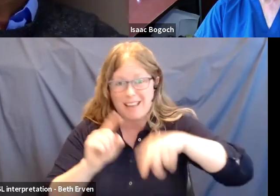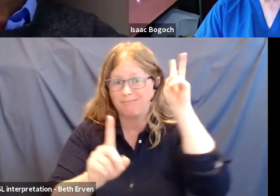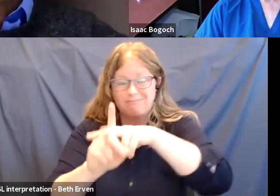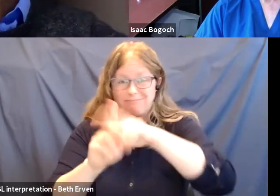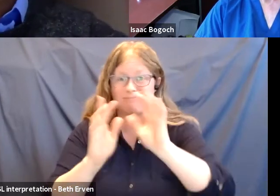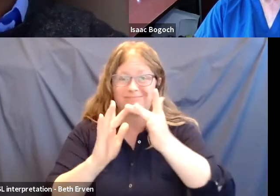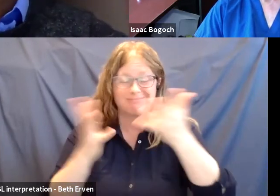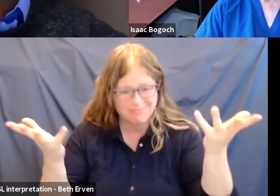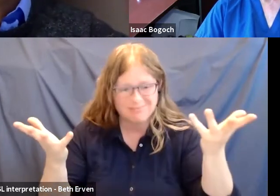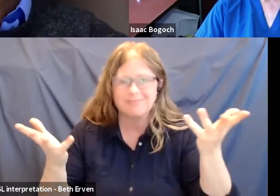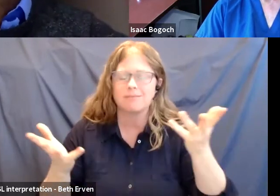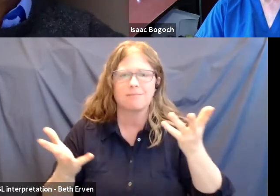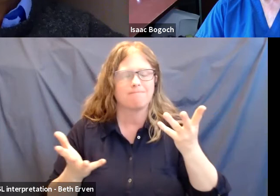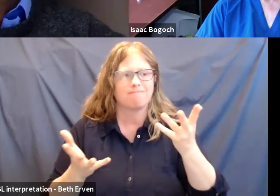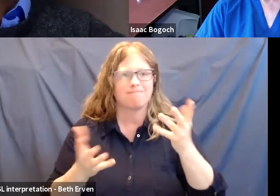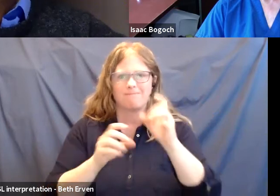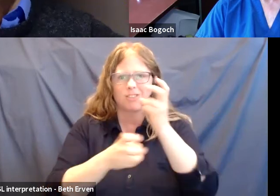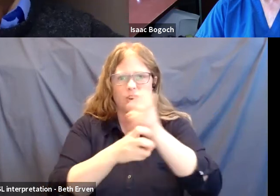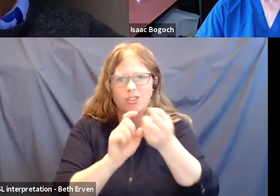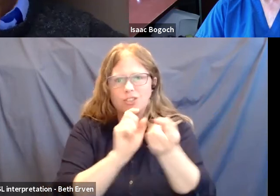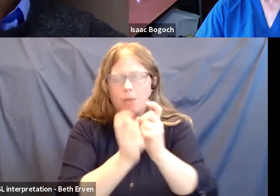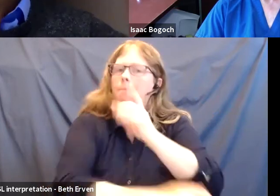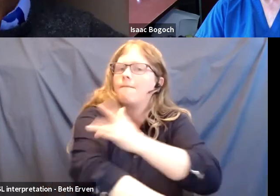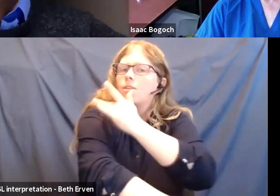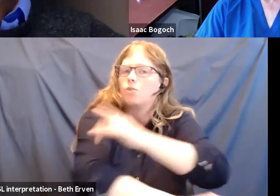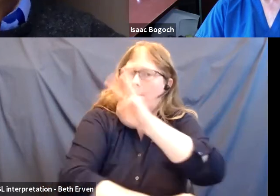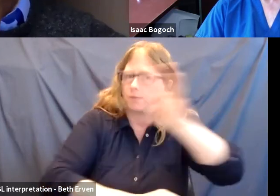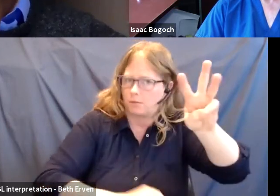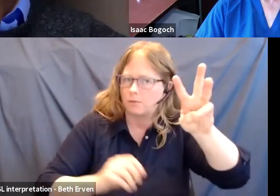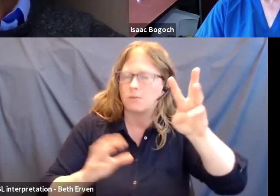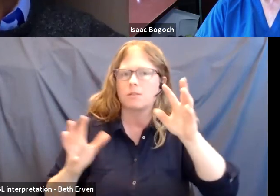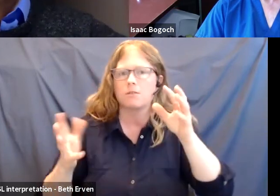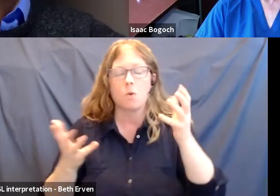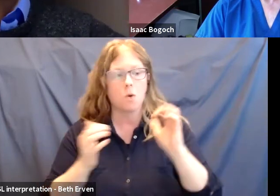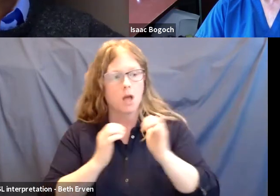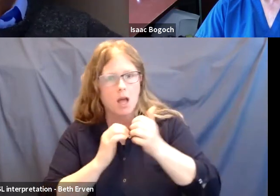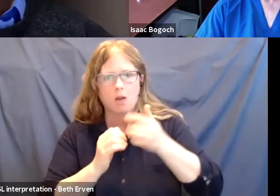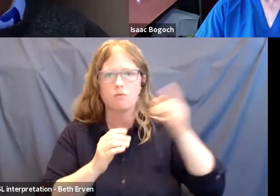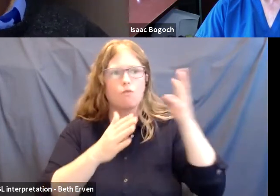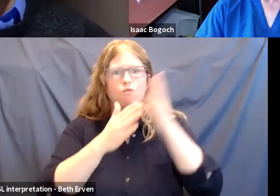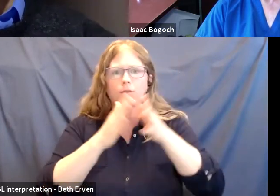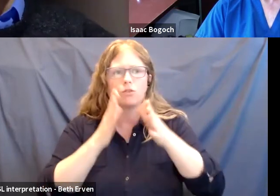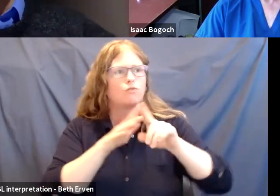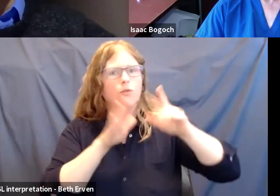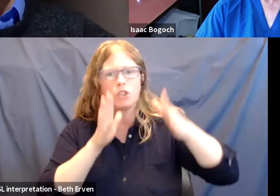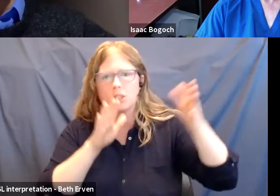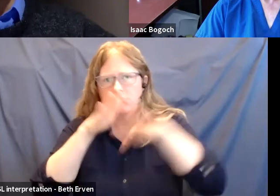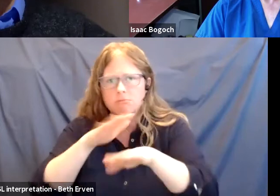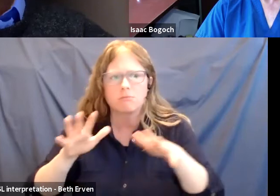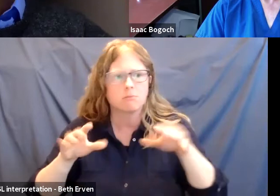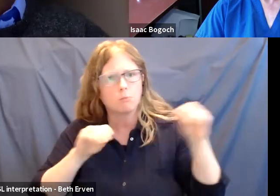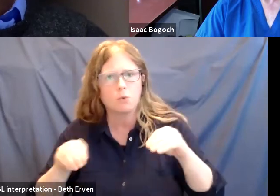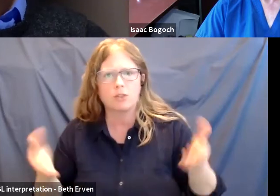it's really difficult to change the website. But for those of you that work with refugee claimants or people who are non-status, this has been a real